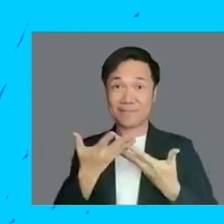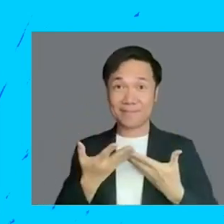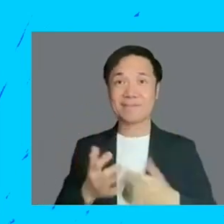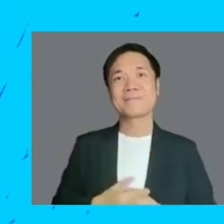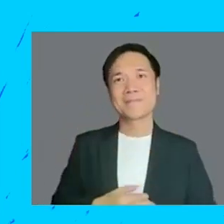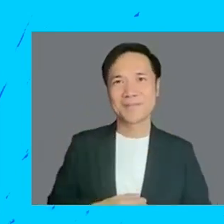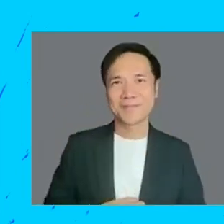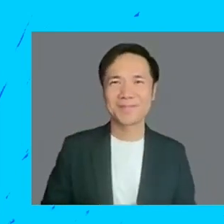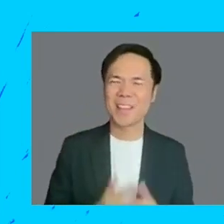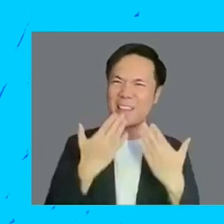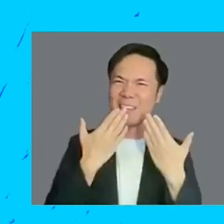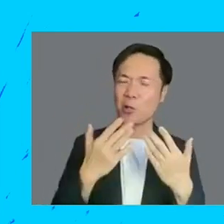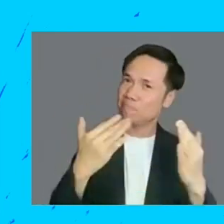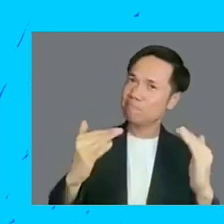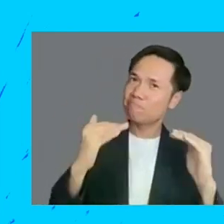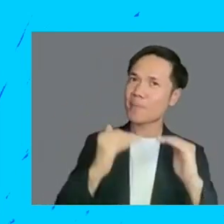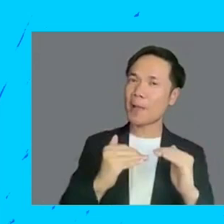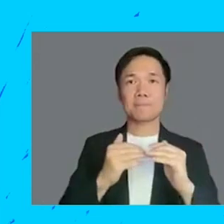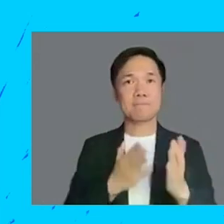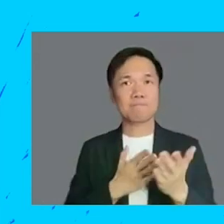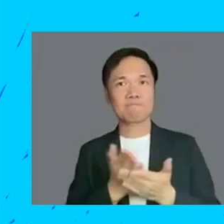and boom it.